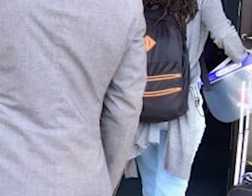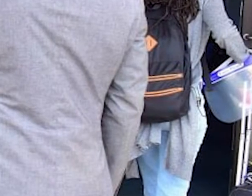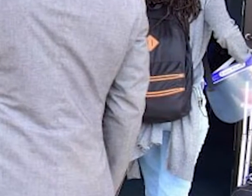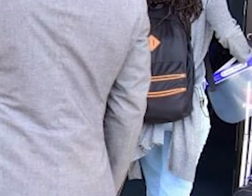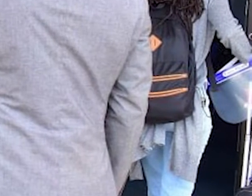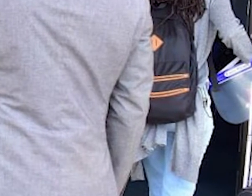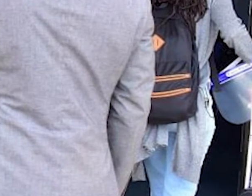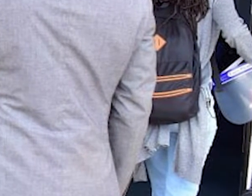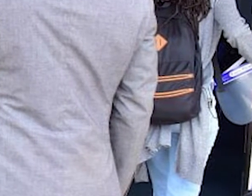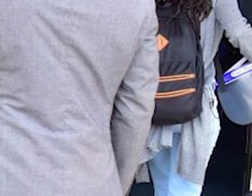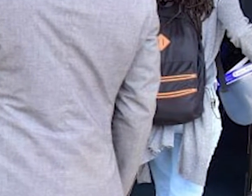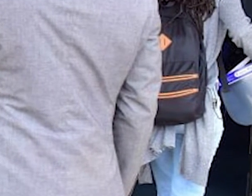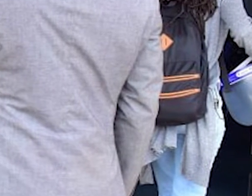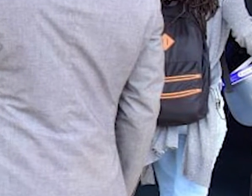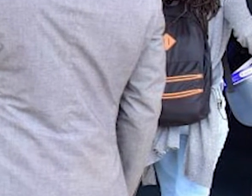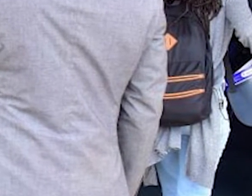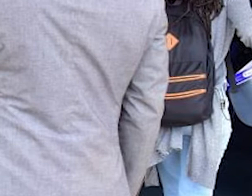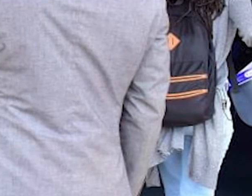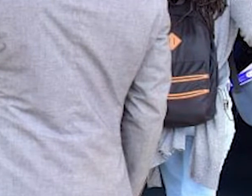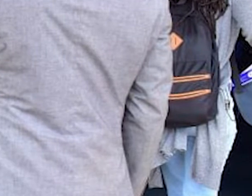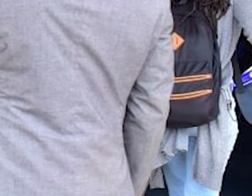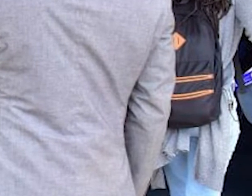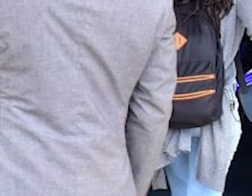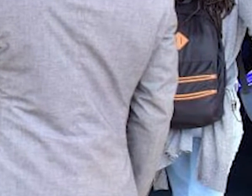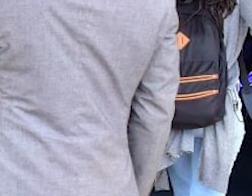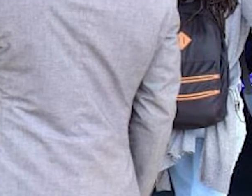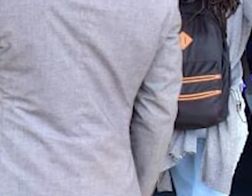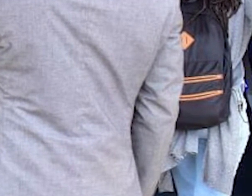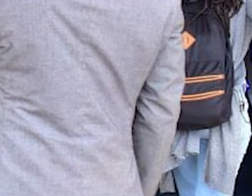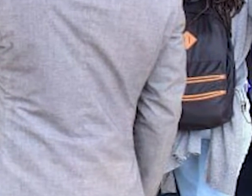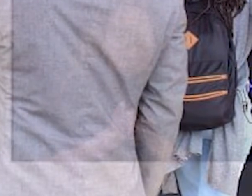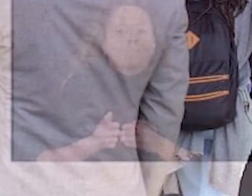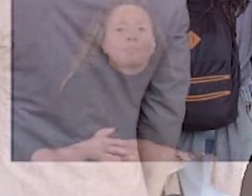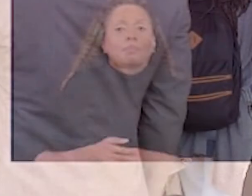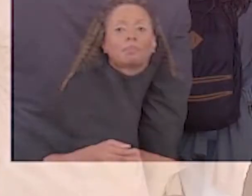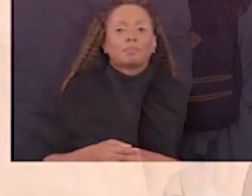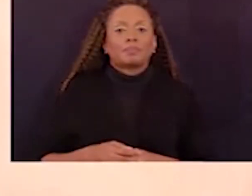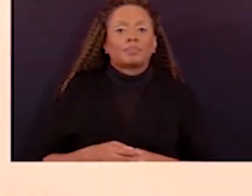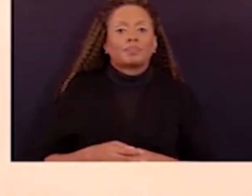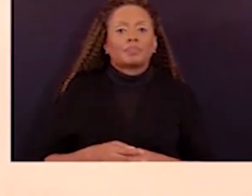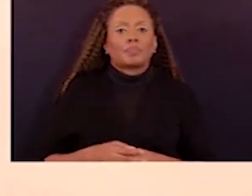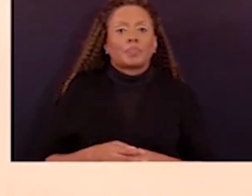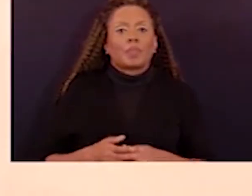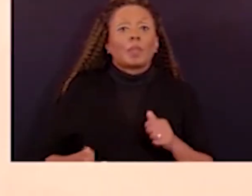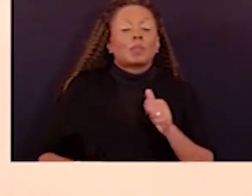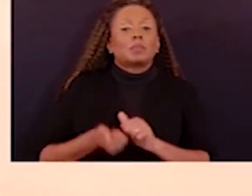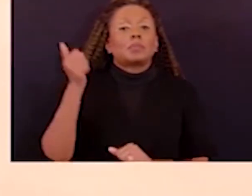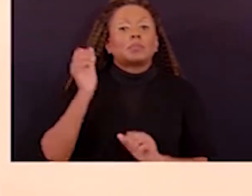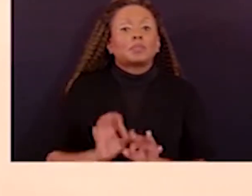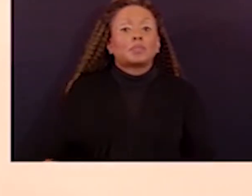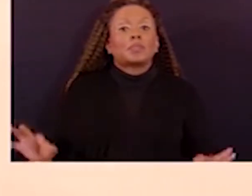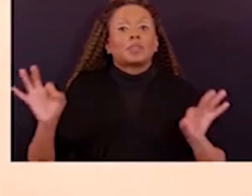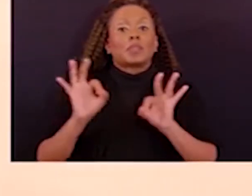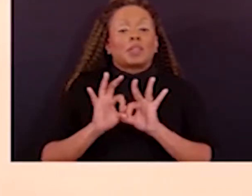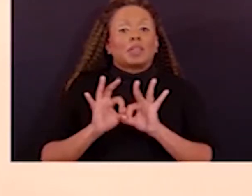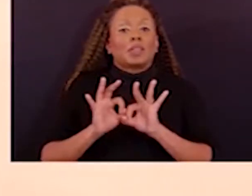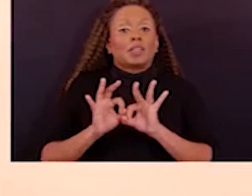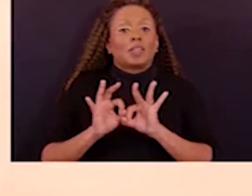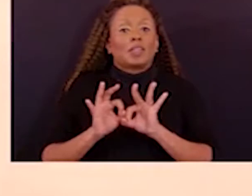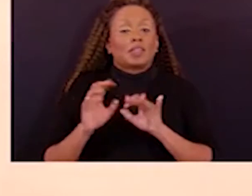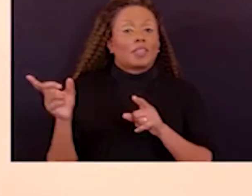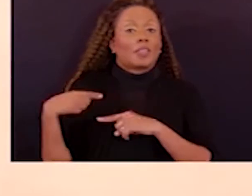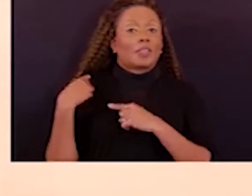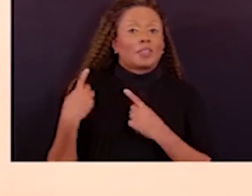resumption beyond the required negative PCR test. But what's most important is that so far, what we have begun has